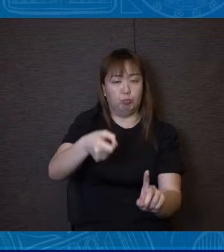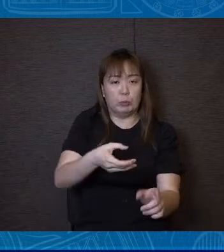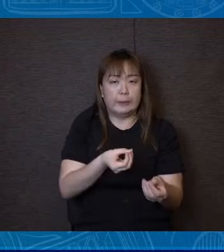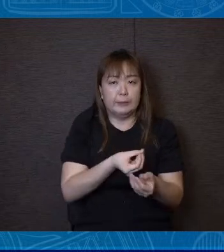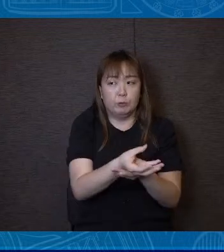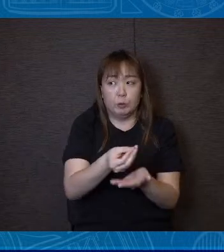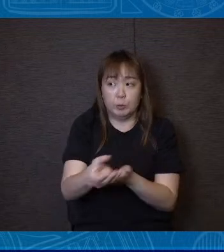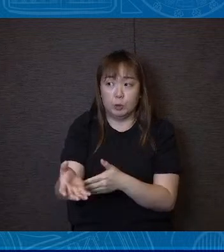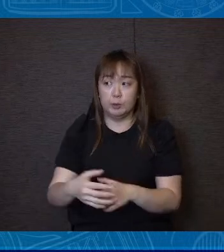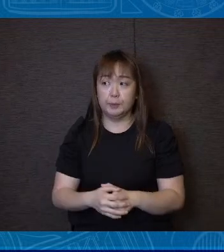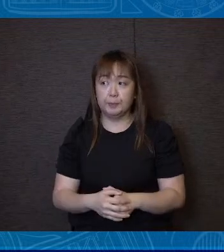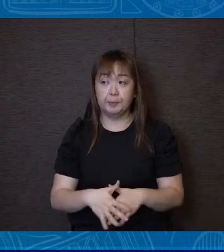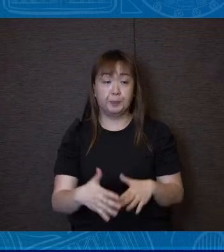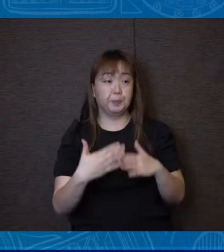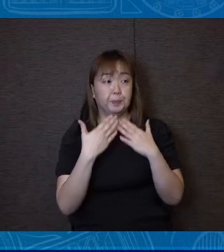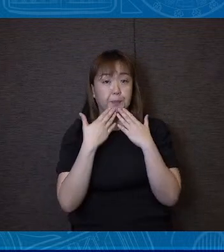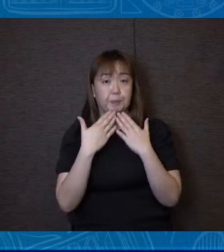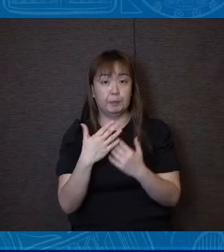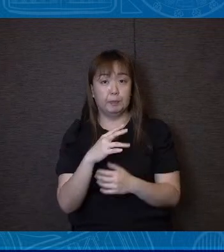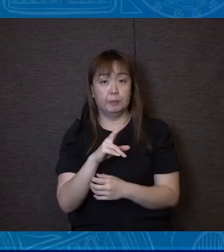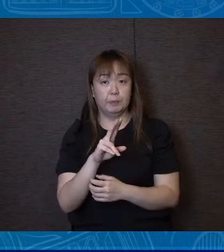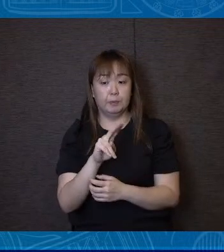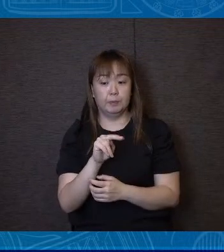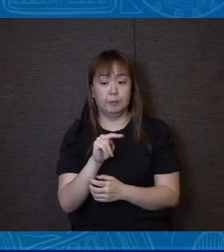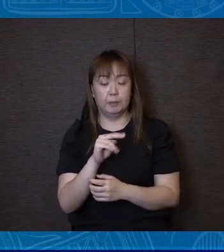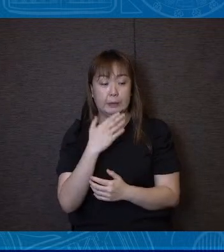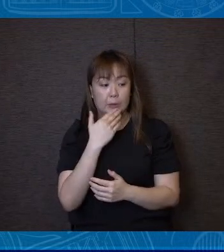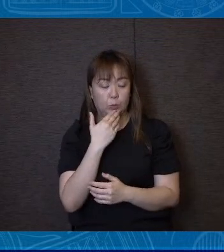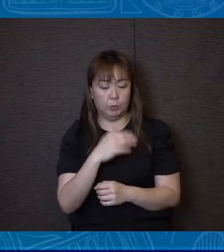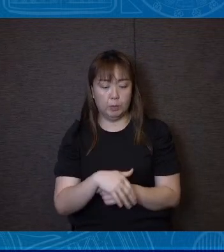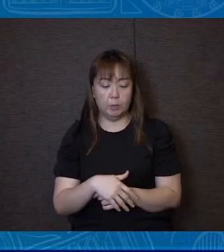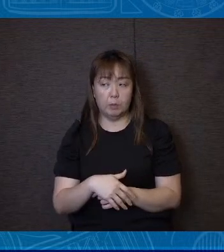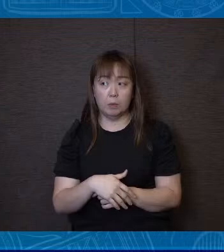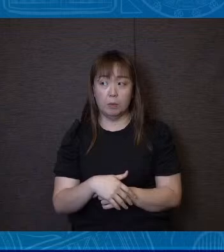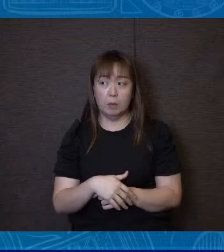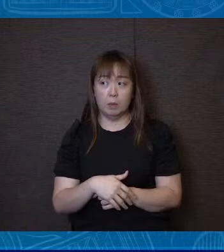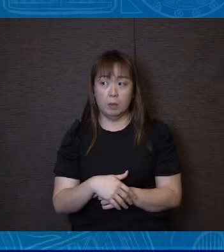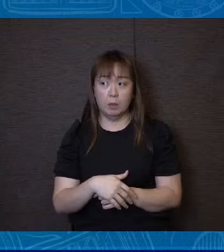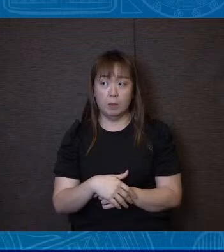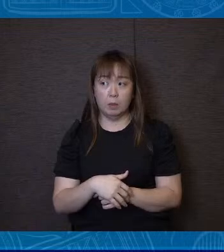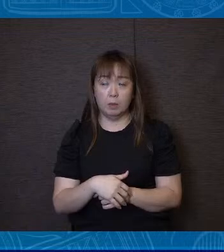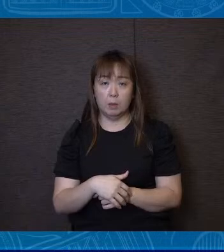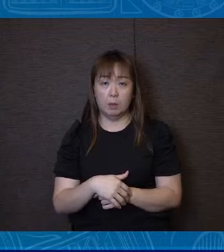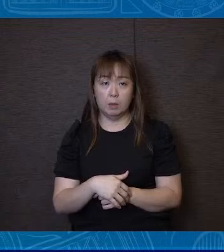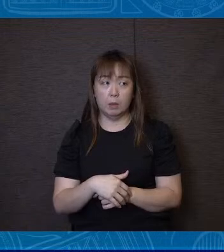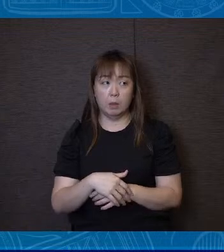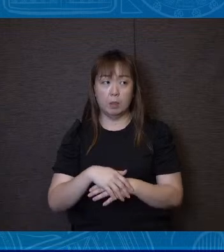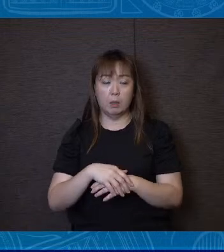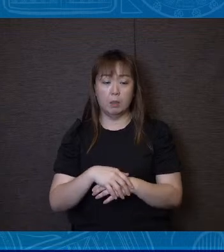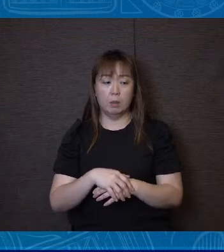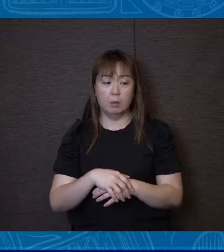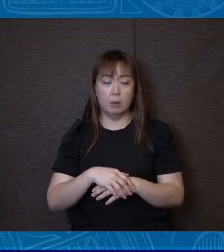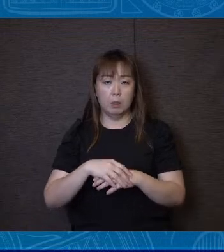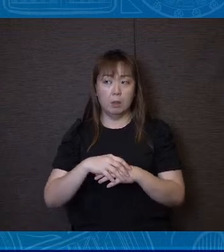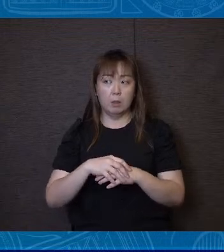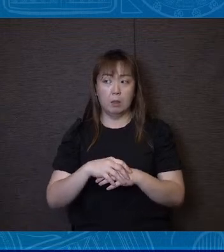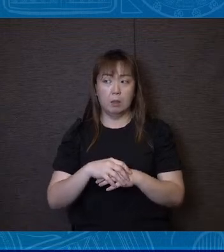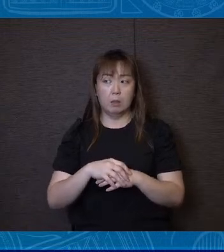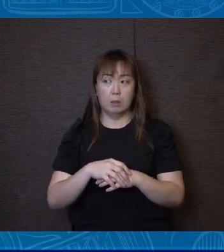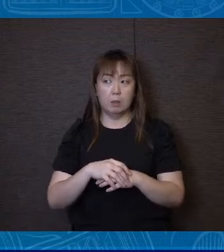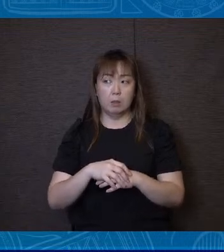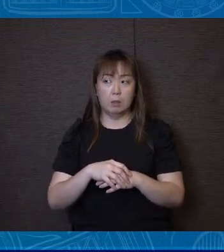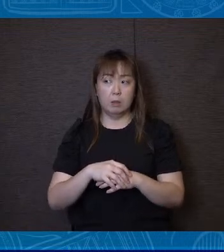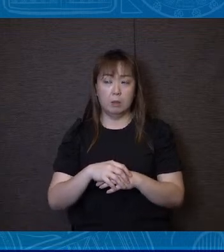yes. Thank you, Vanessa. Definitely, the availability of non-terrestrial networks and